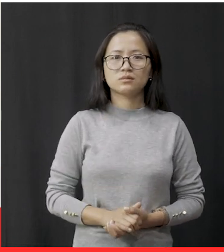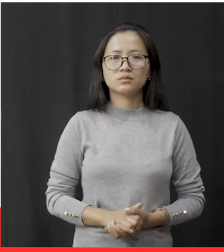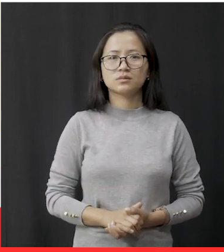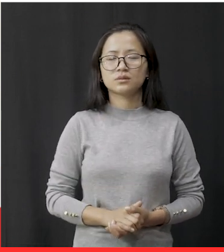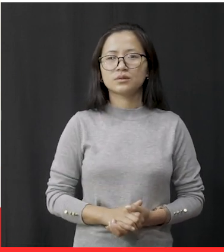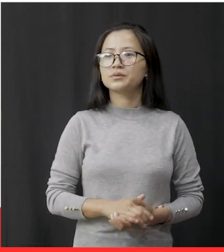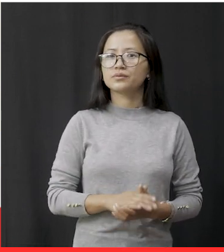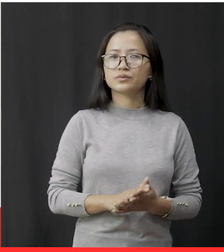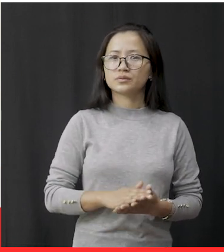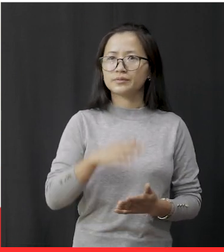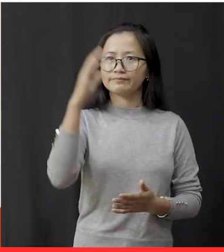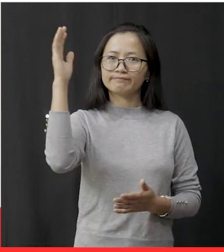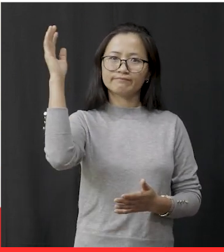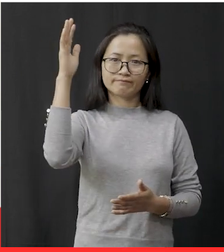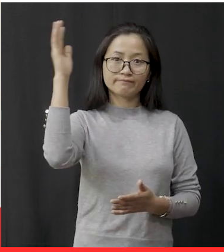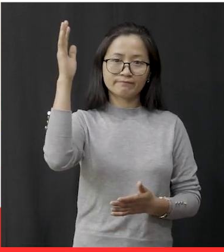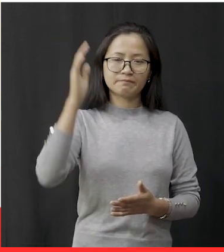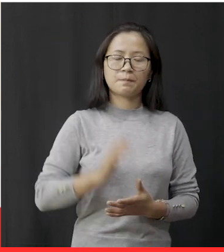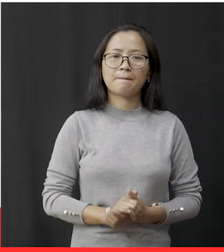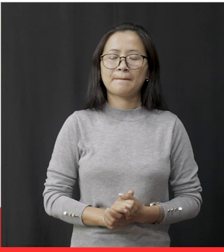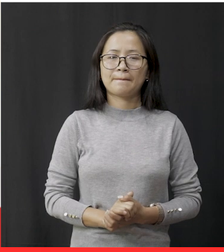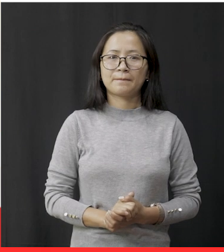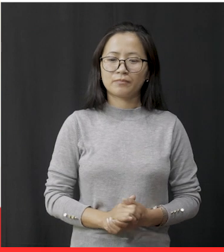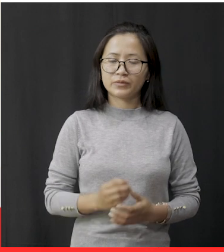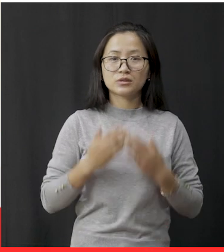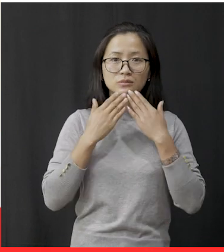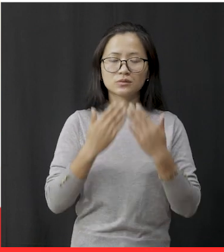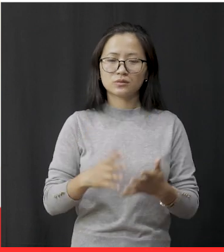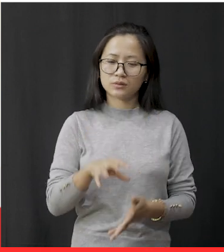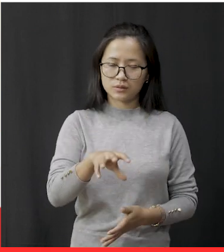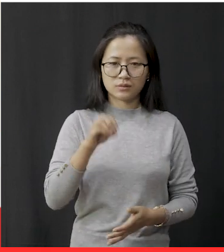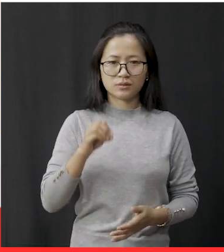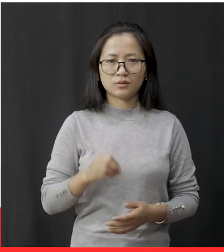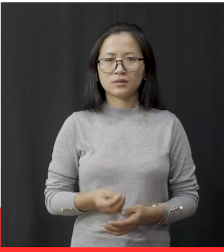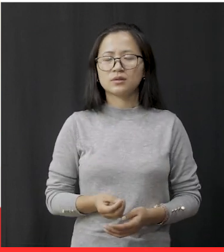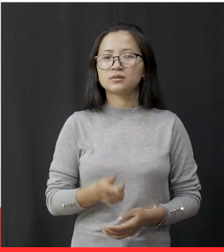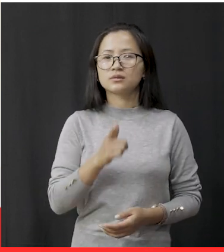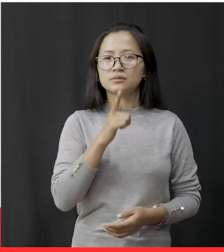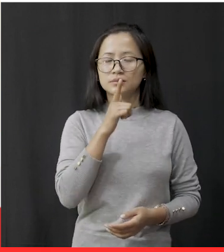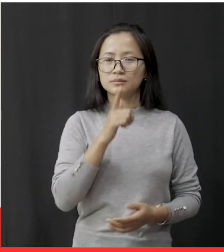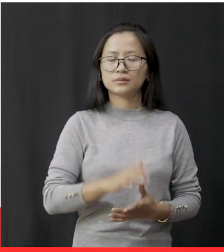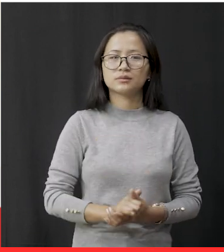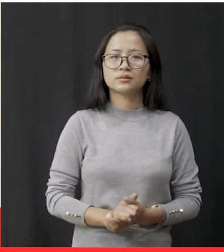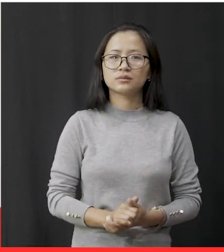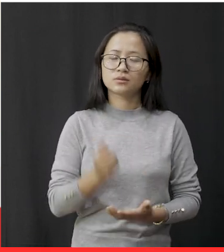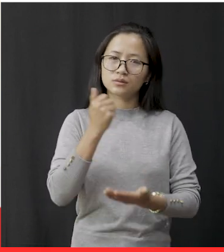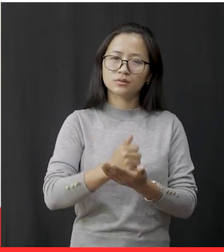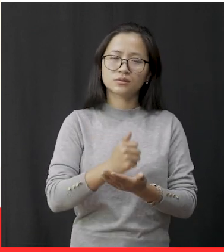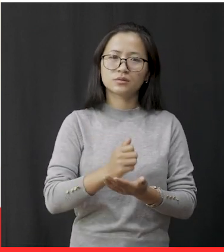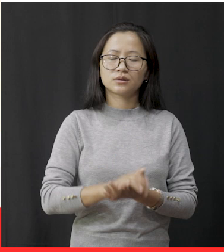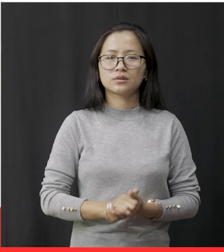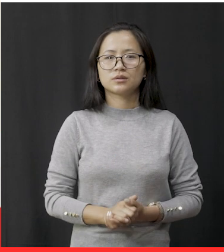So during afternoon. Now I'm sure in school you get a midday meal which you eat